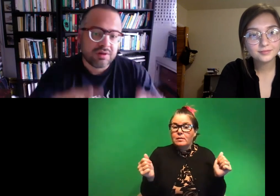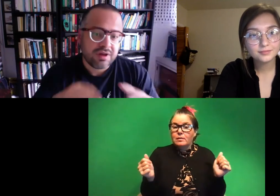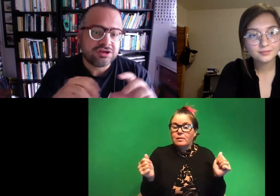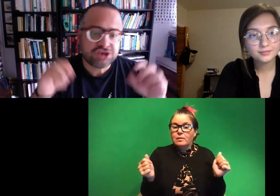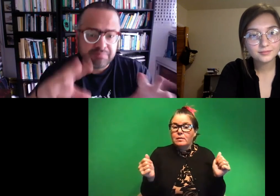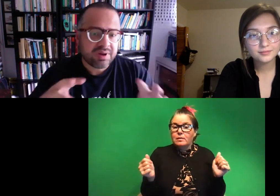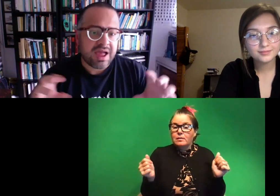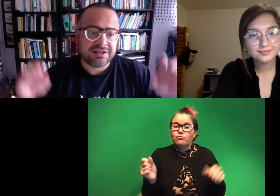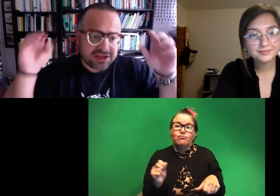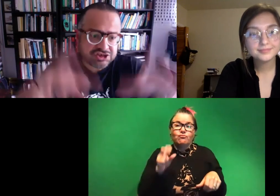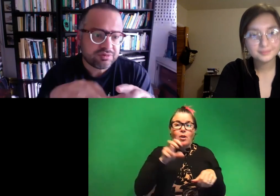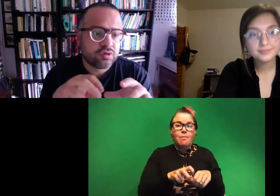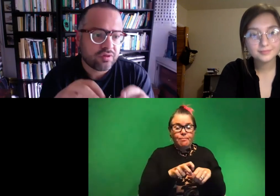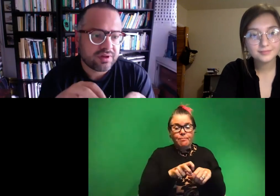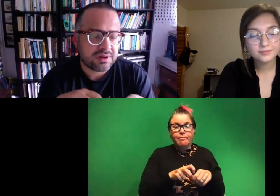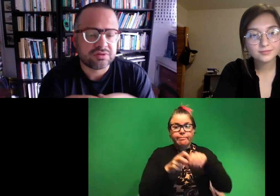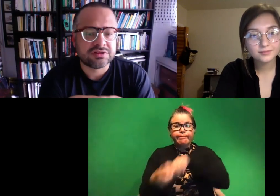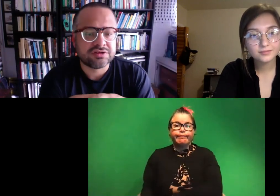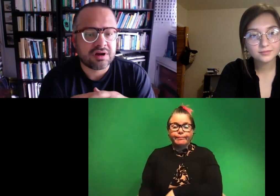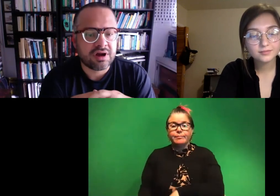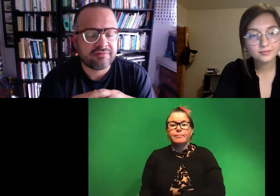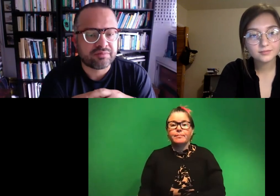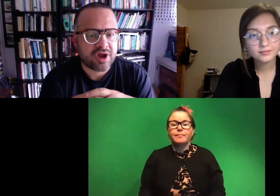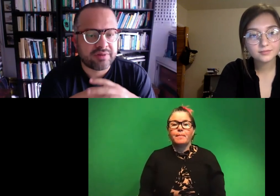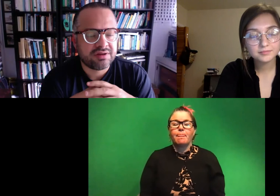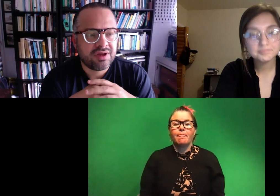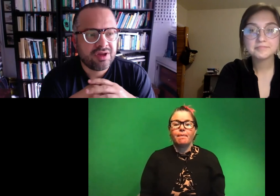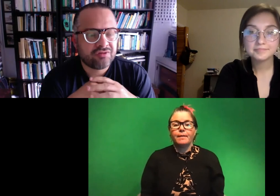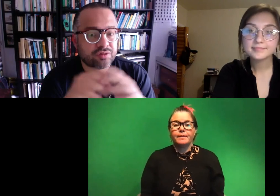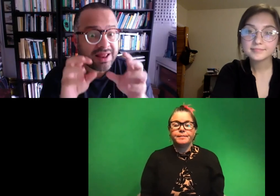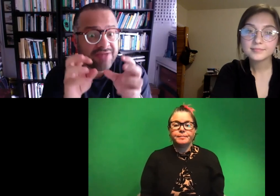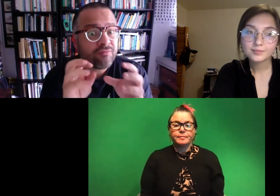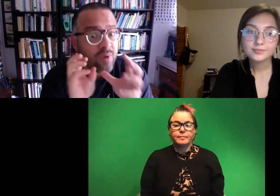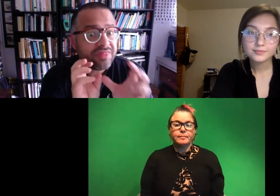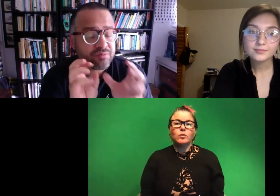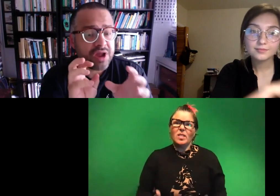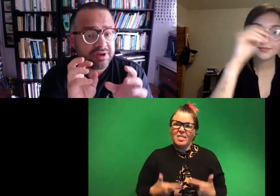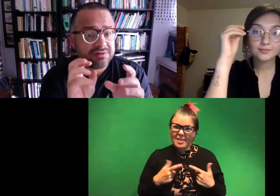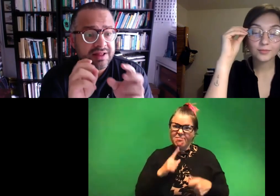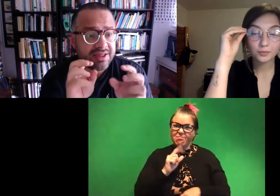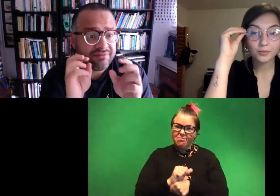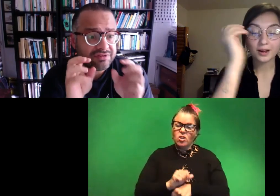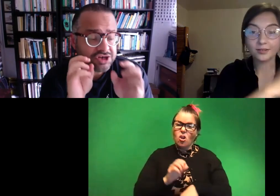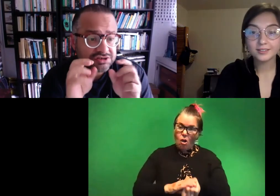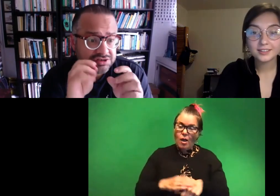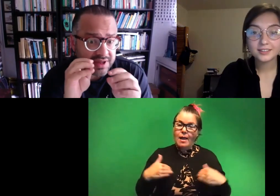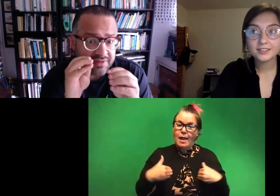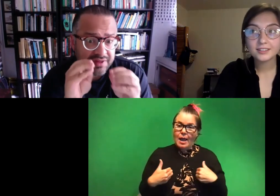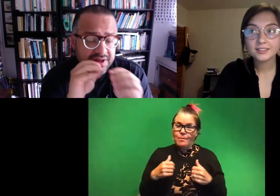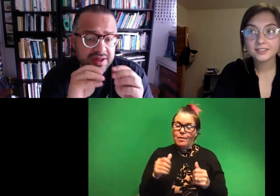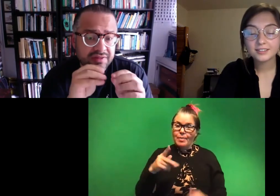small jump, and they jump to the dung of the primate. So they live with the primate. They live